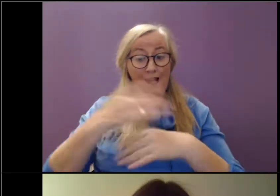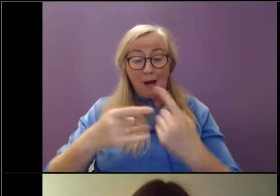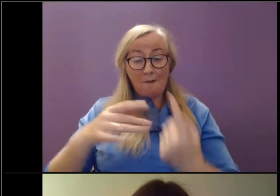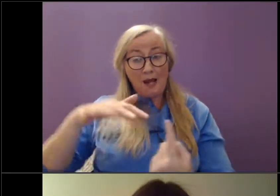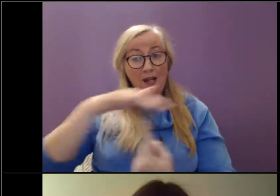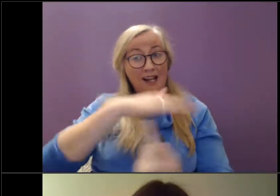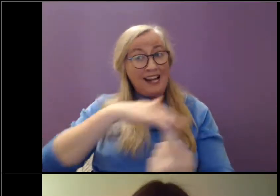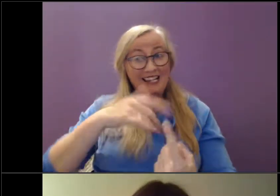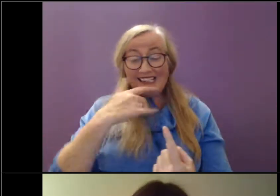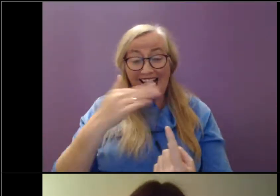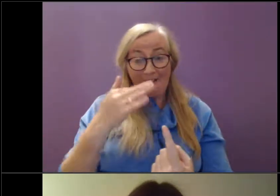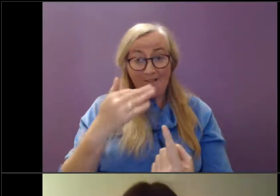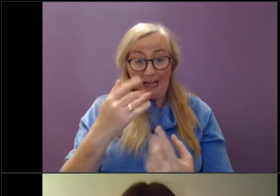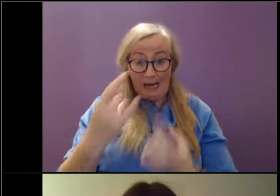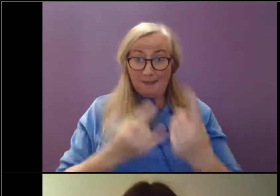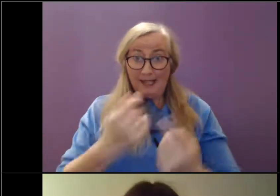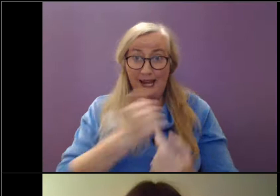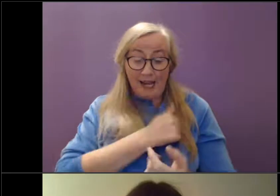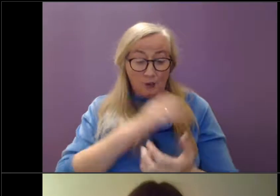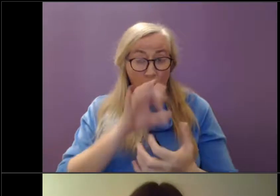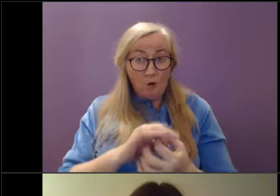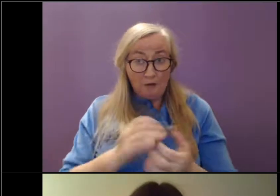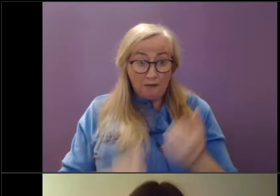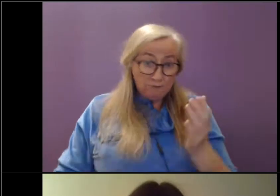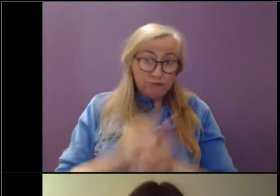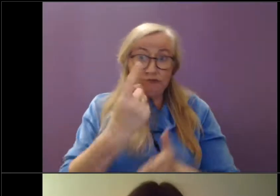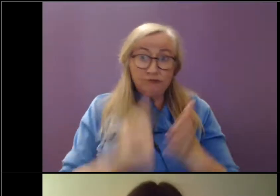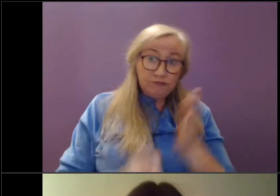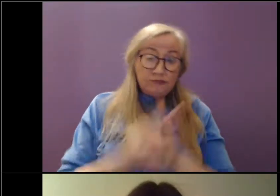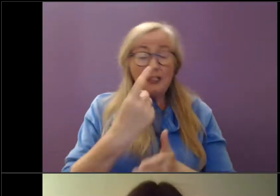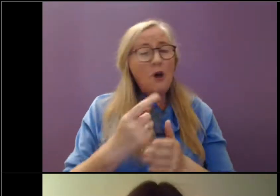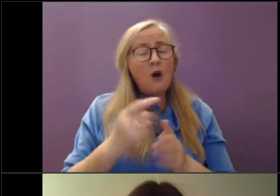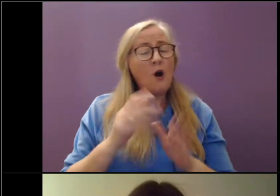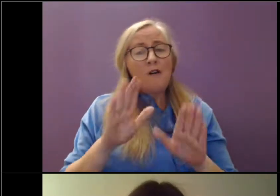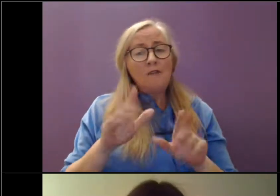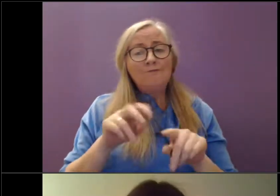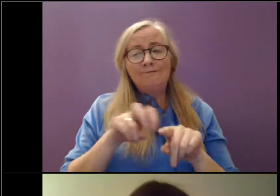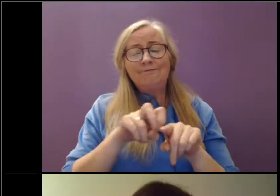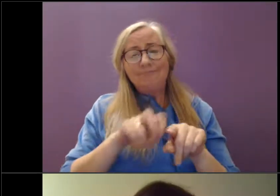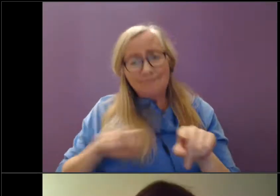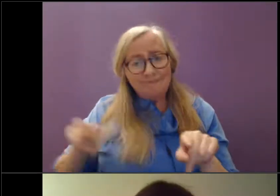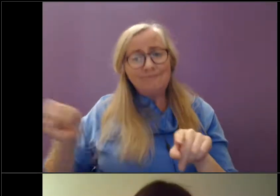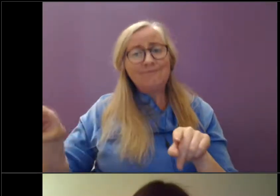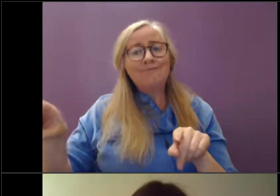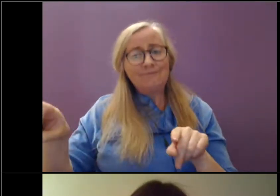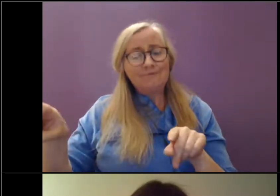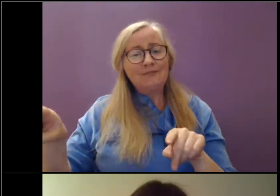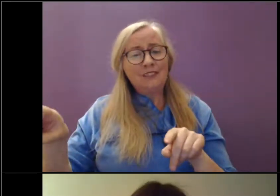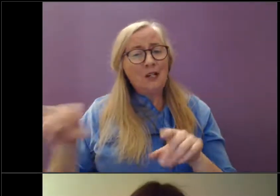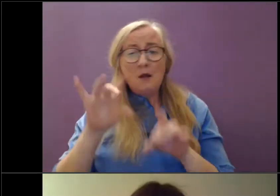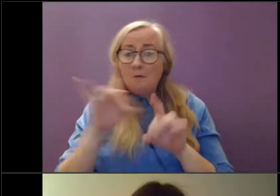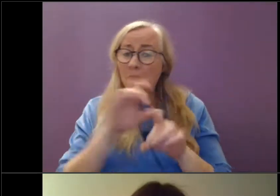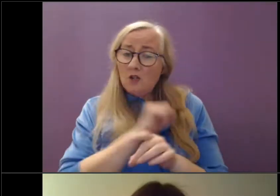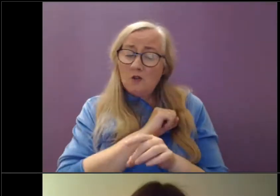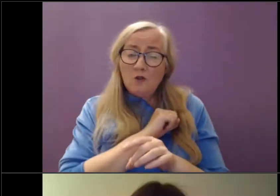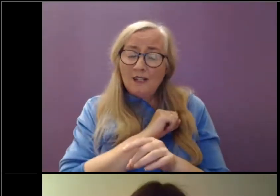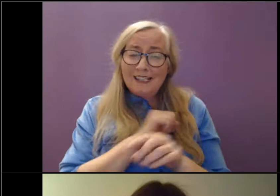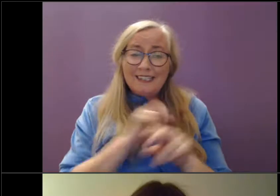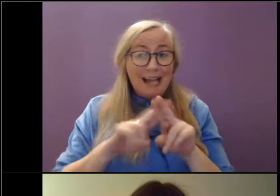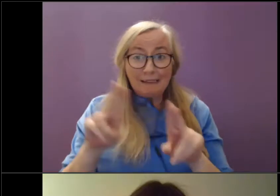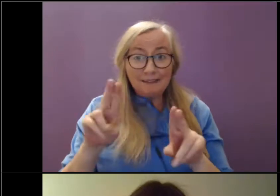home, or done at a different time, as well, so that it isn't impacting everybody